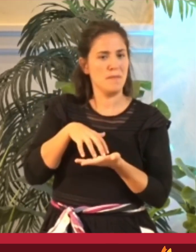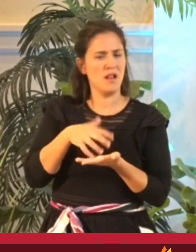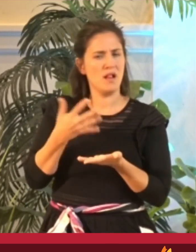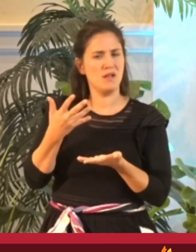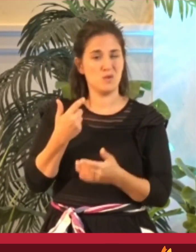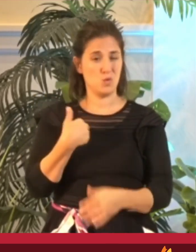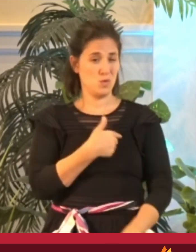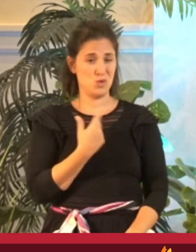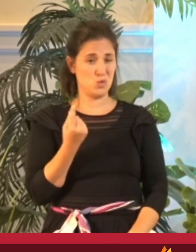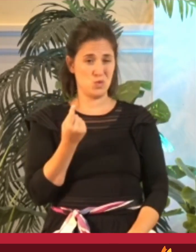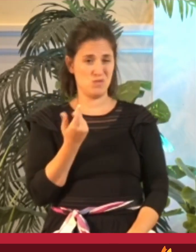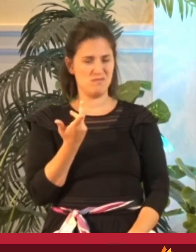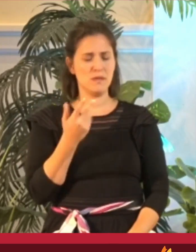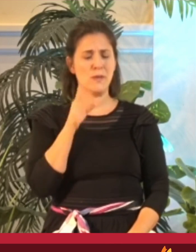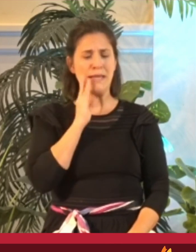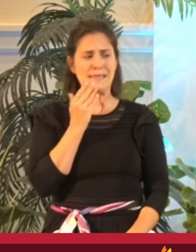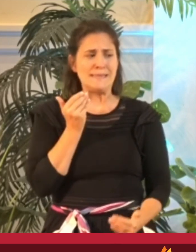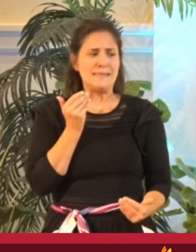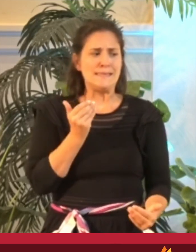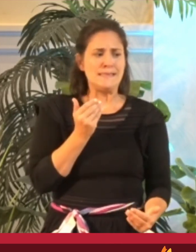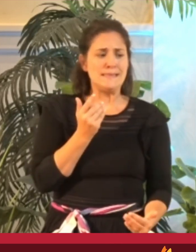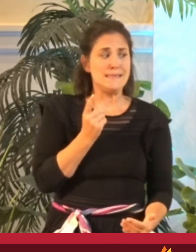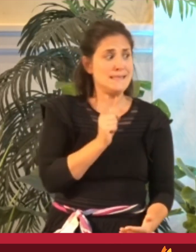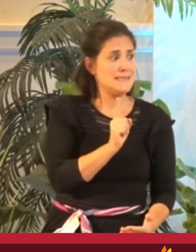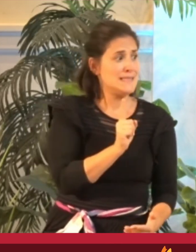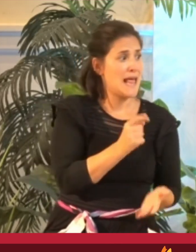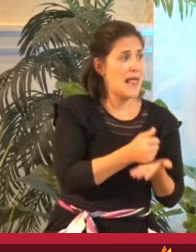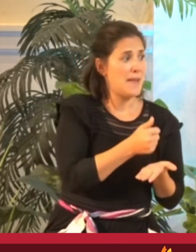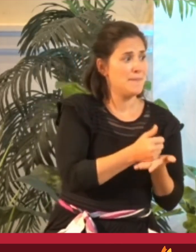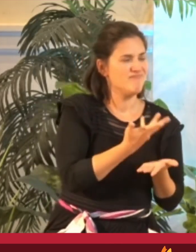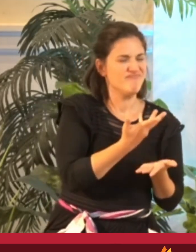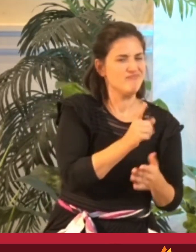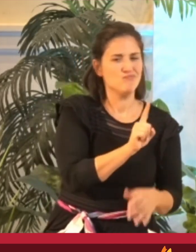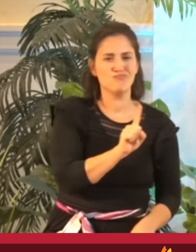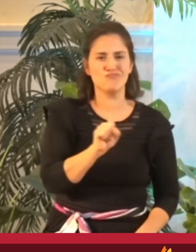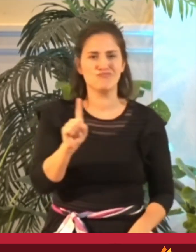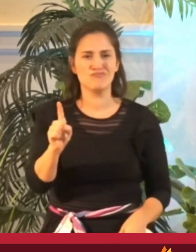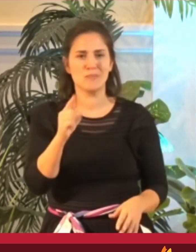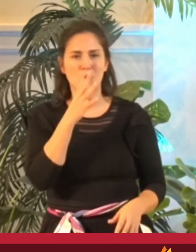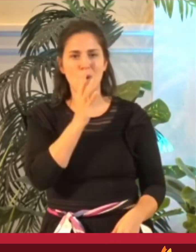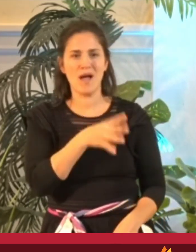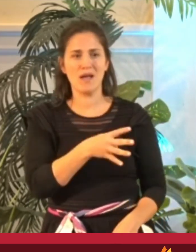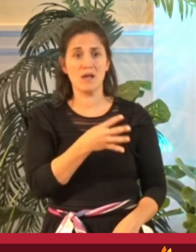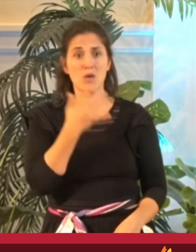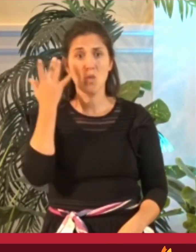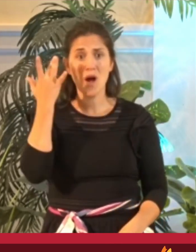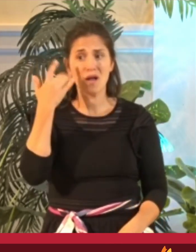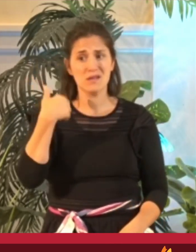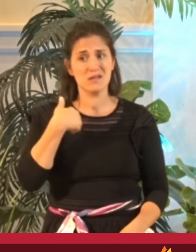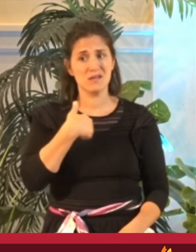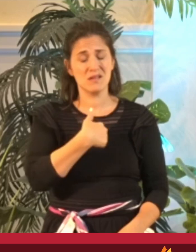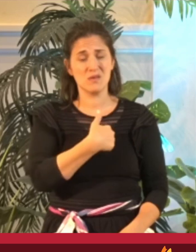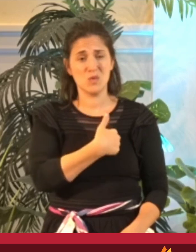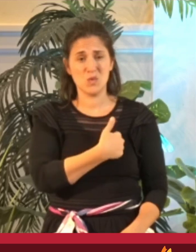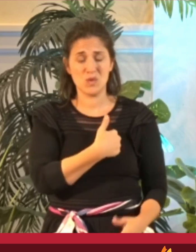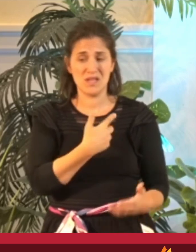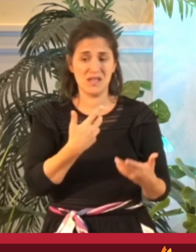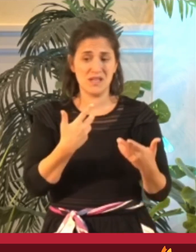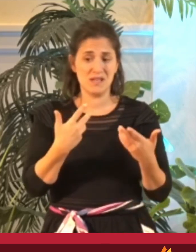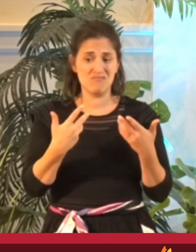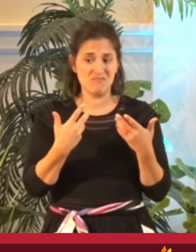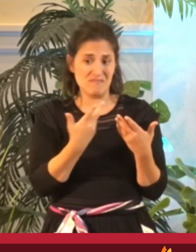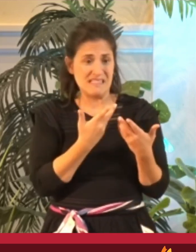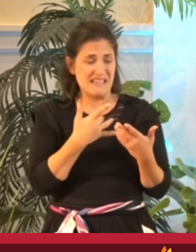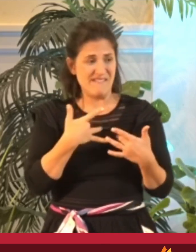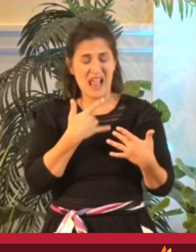We turn away. But in doing so, we miss the deeper connections and purpose that